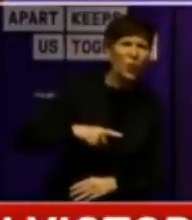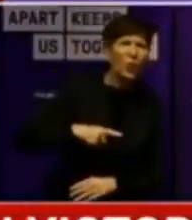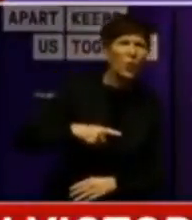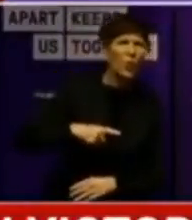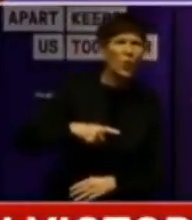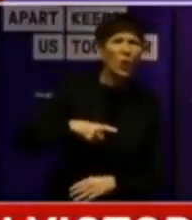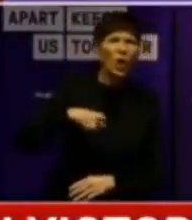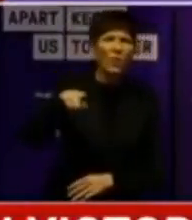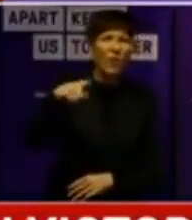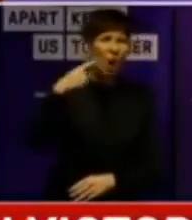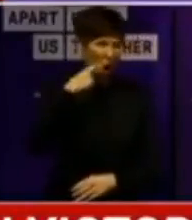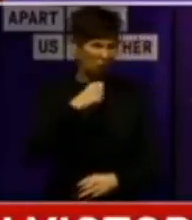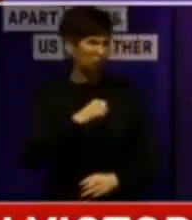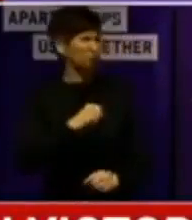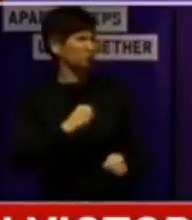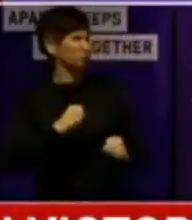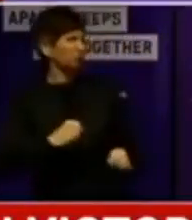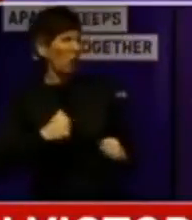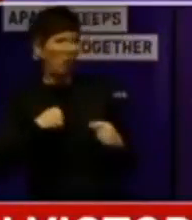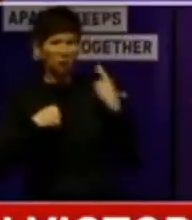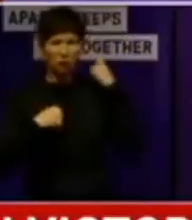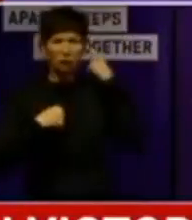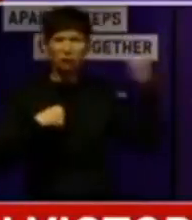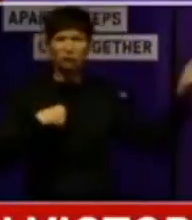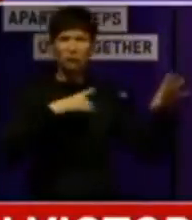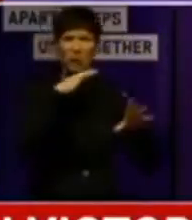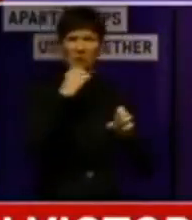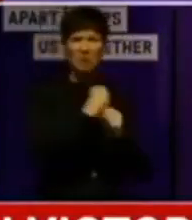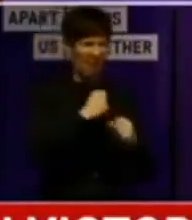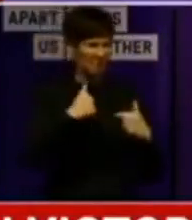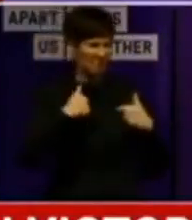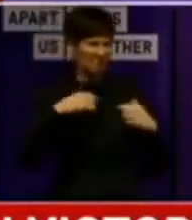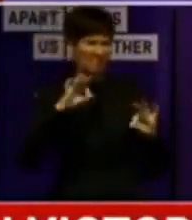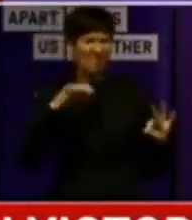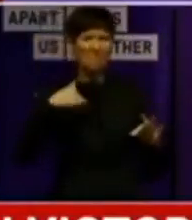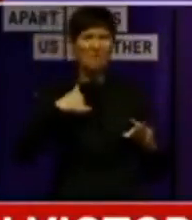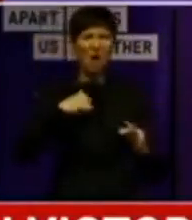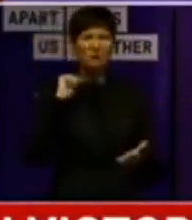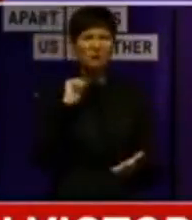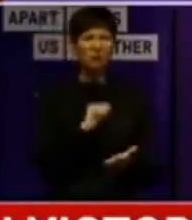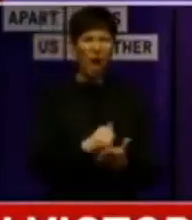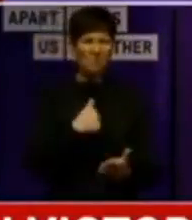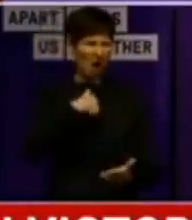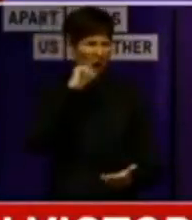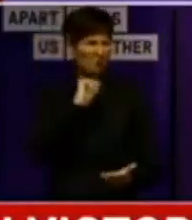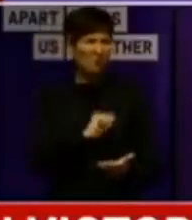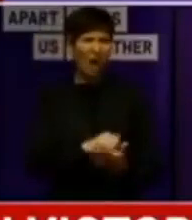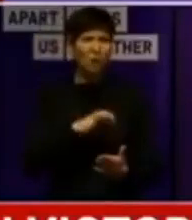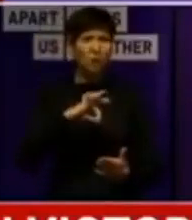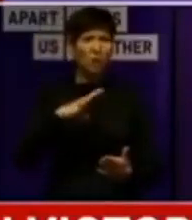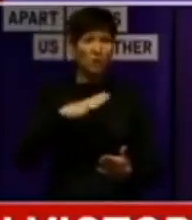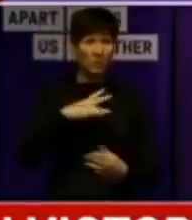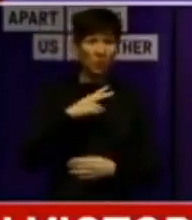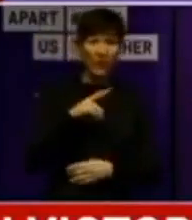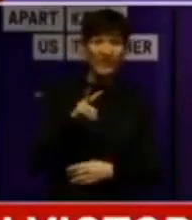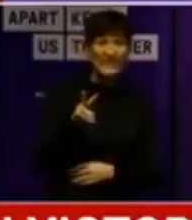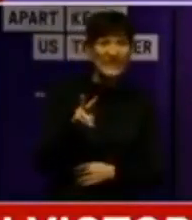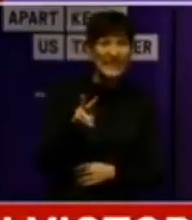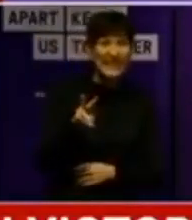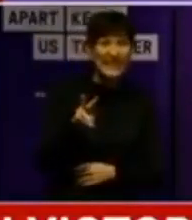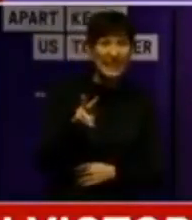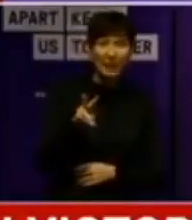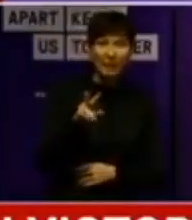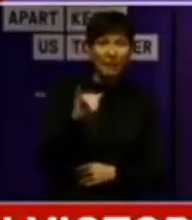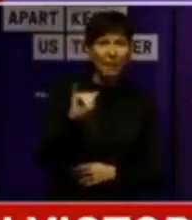people who don't think the law applies to them. We've seen them at checkpoints, baiting police, not providing their